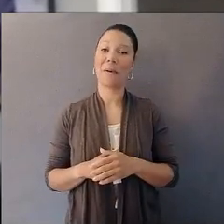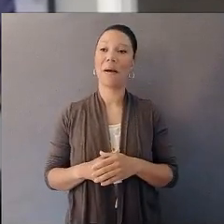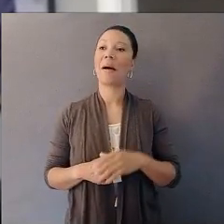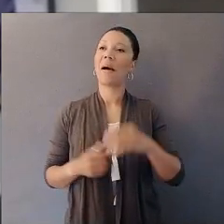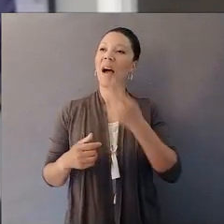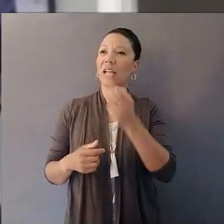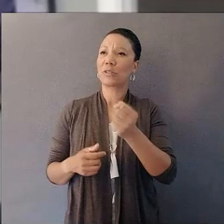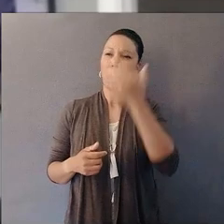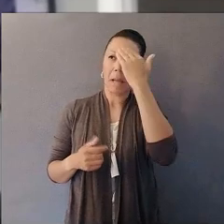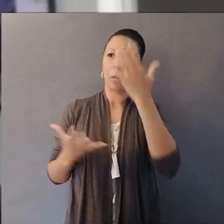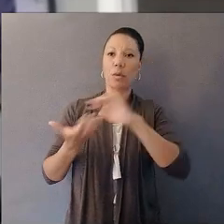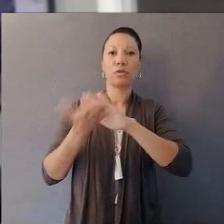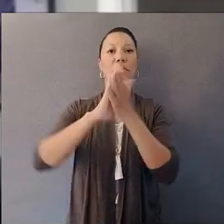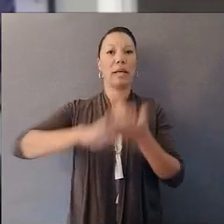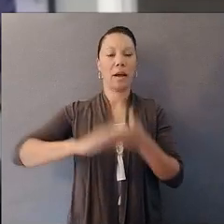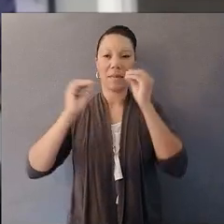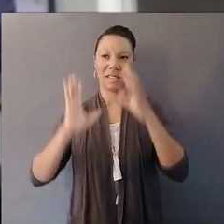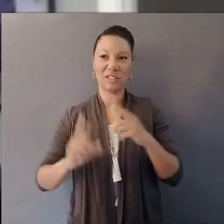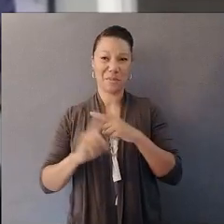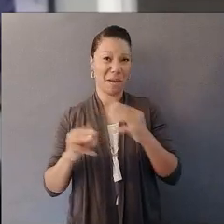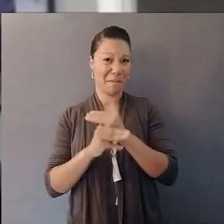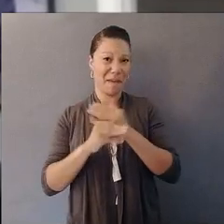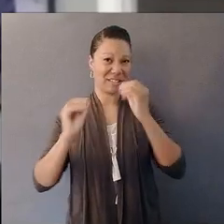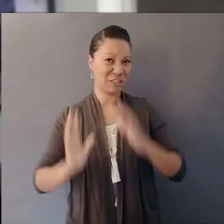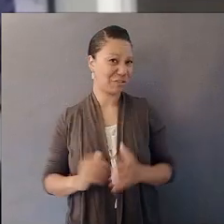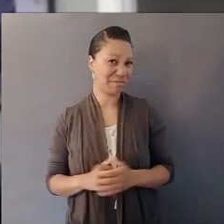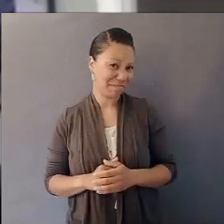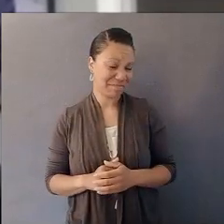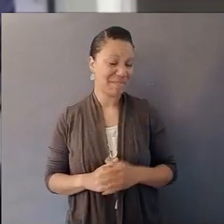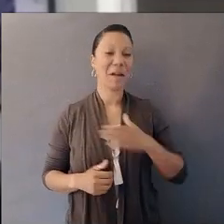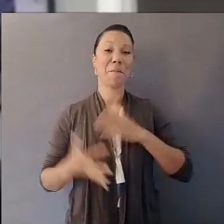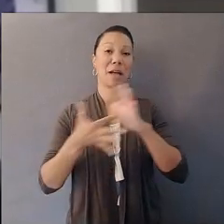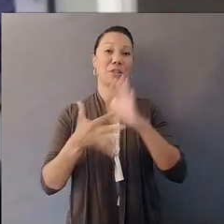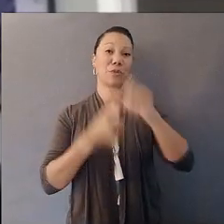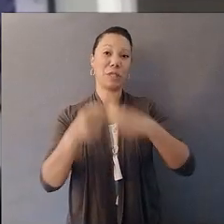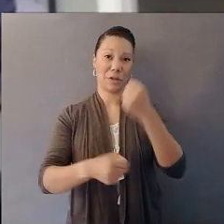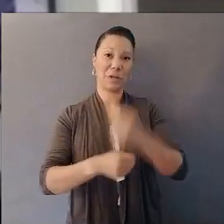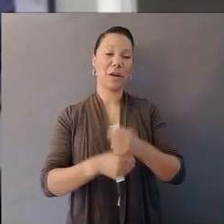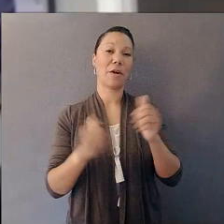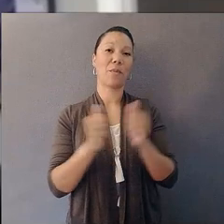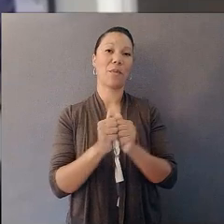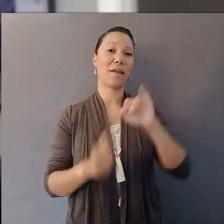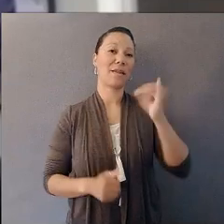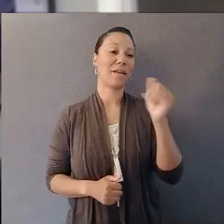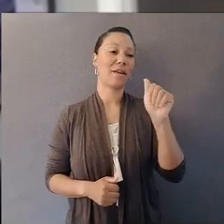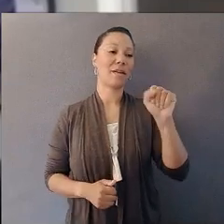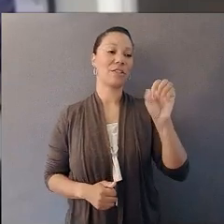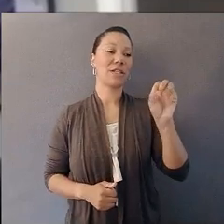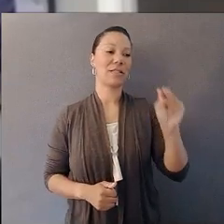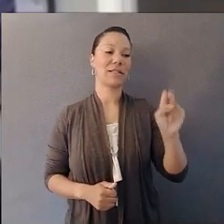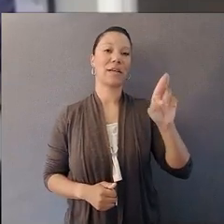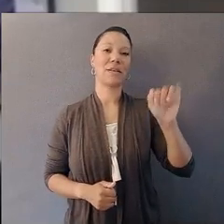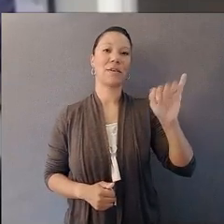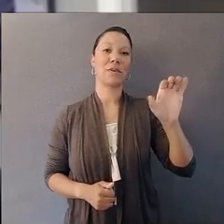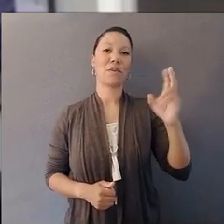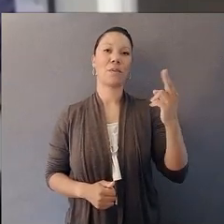teacher, but I definitely wasn't thinking of a math teacher. And it wasn't until probably my junior year at Laguna Creek with Mr. Jason Richmond, where I suddenly